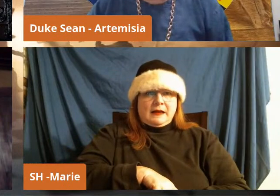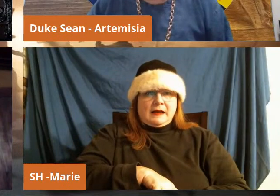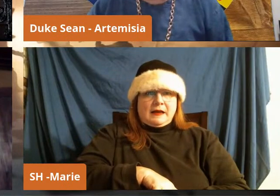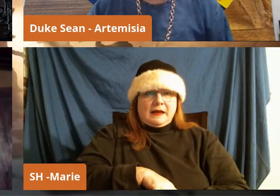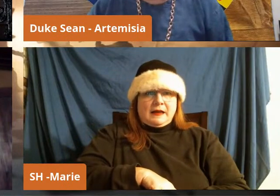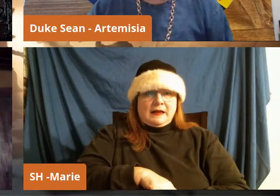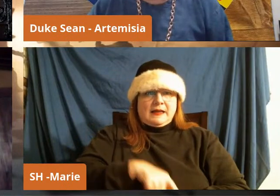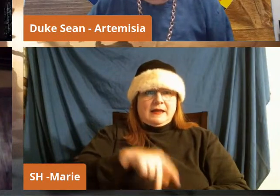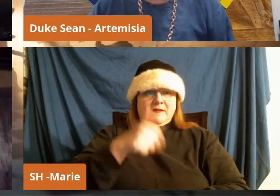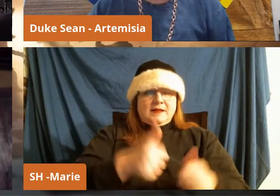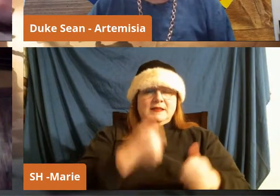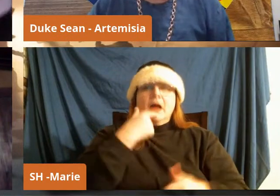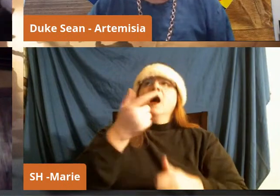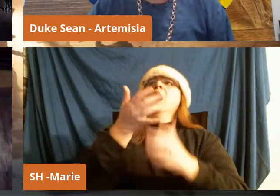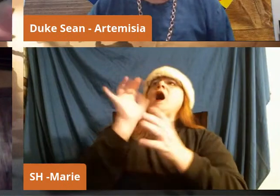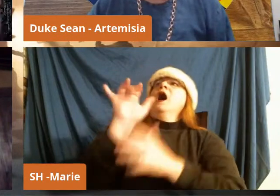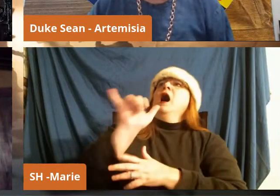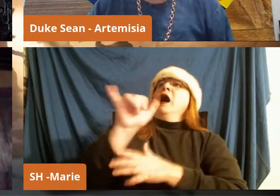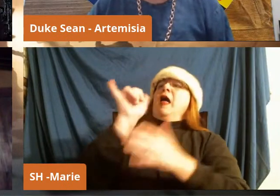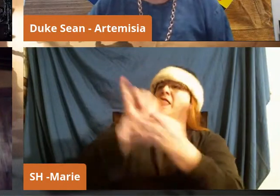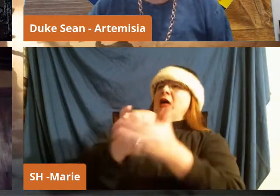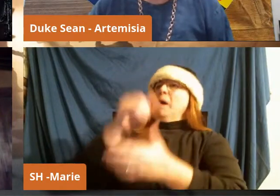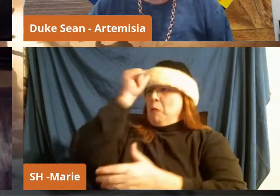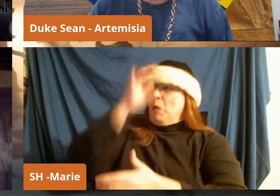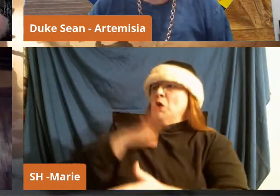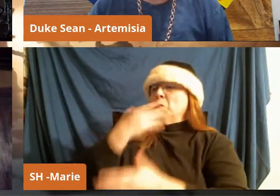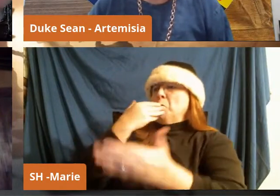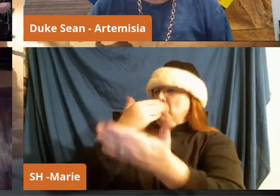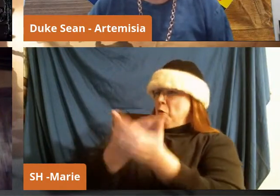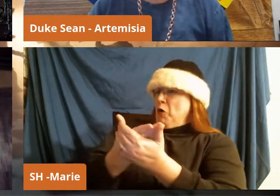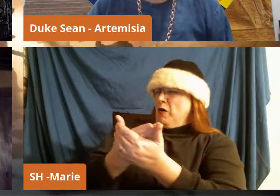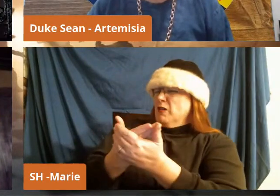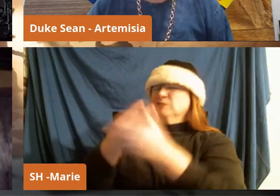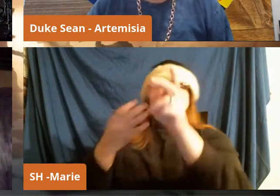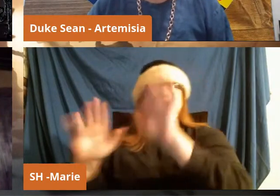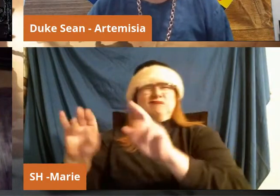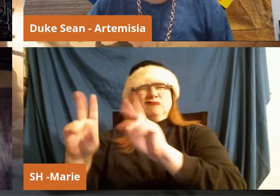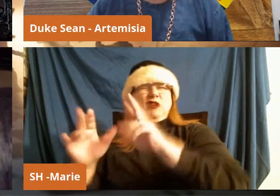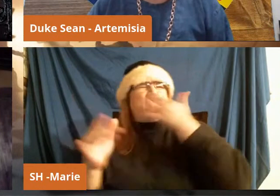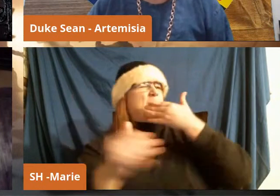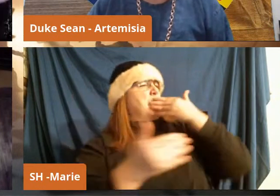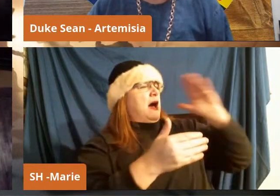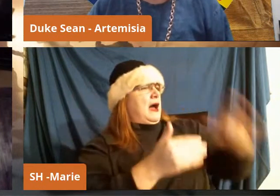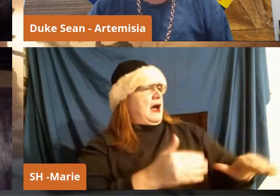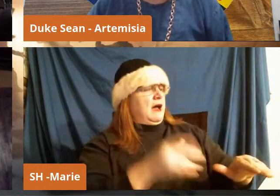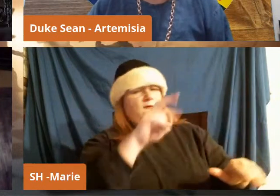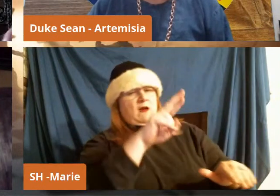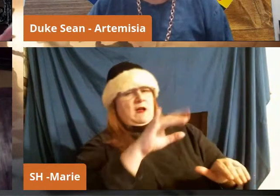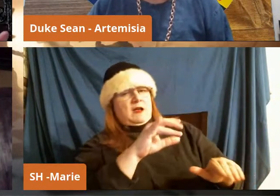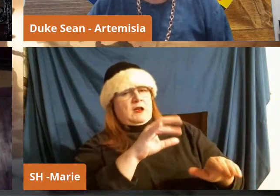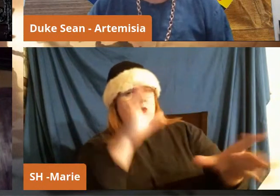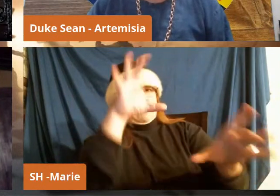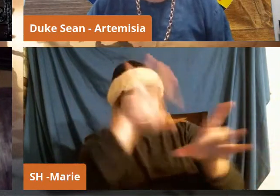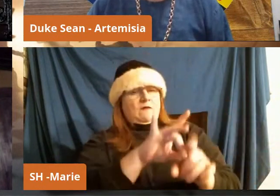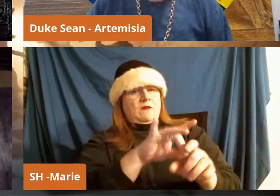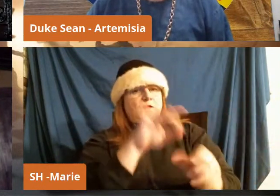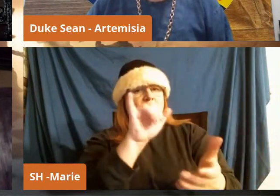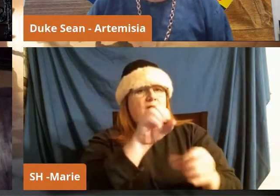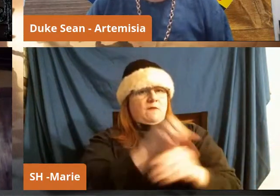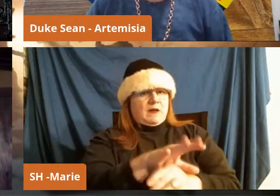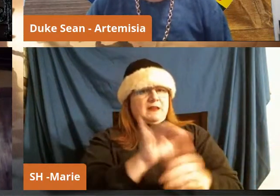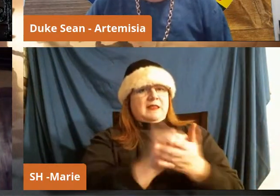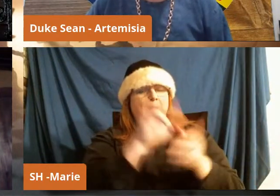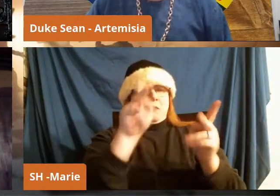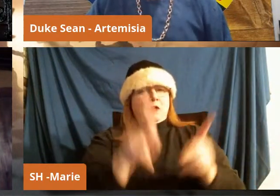even say, oh yeah, that guy's good or that guy's bad or whatever, your franchise now affects that person.